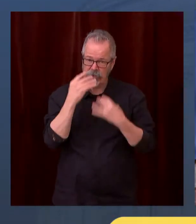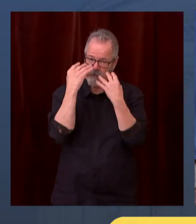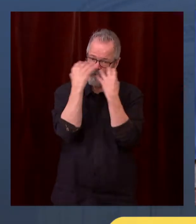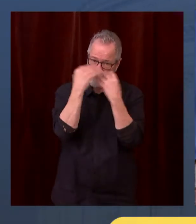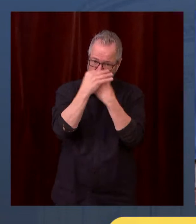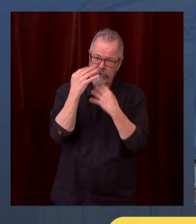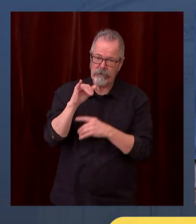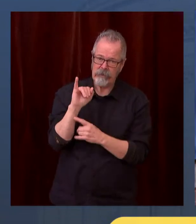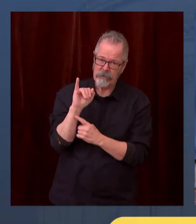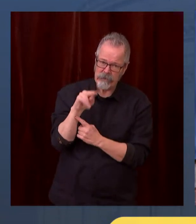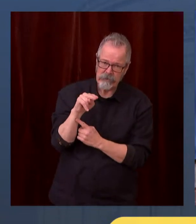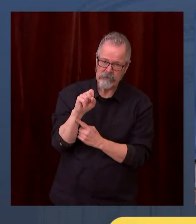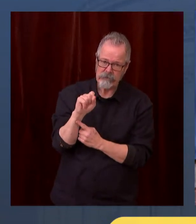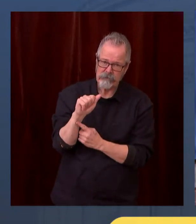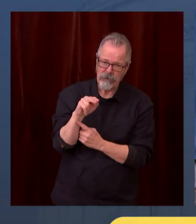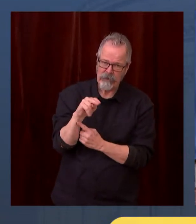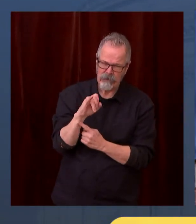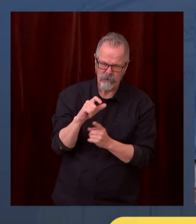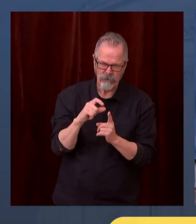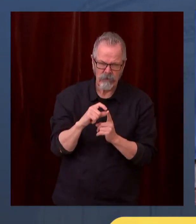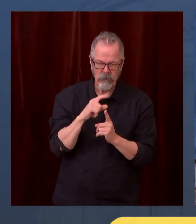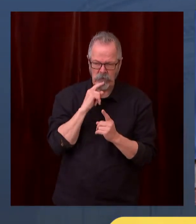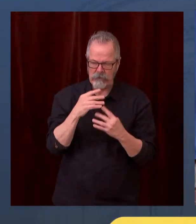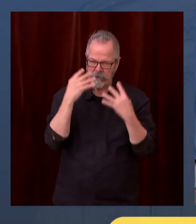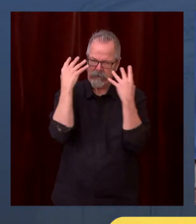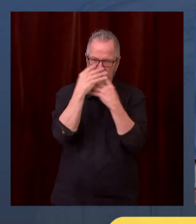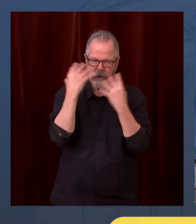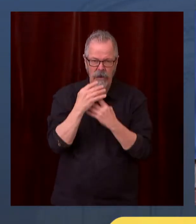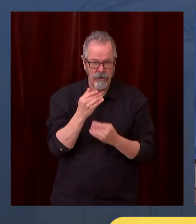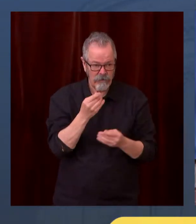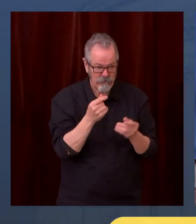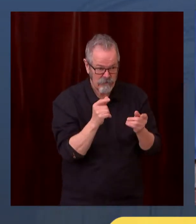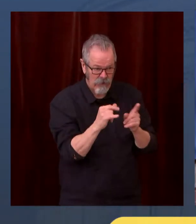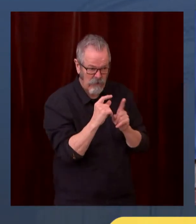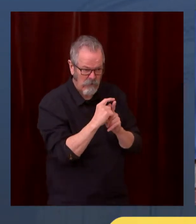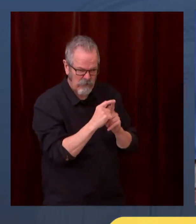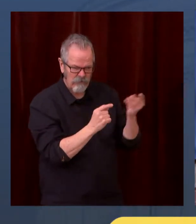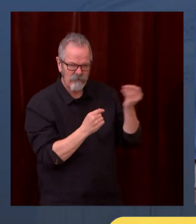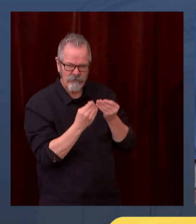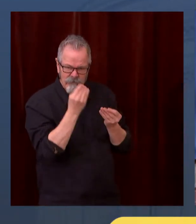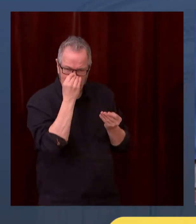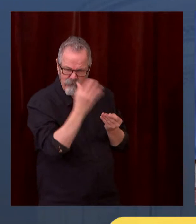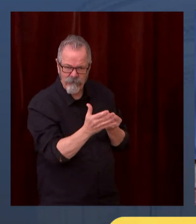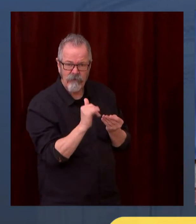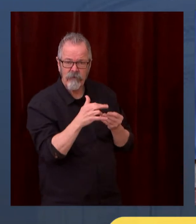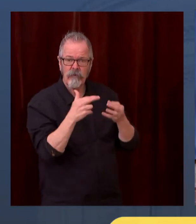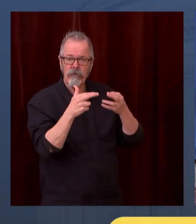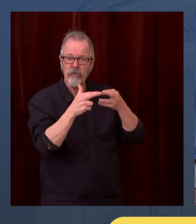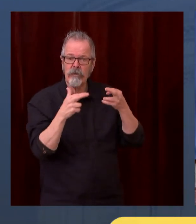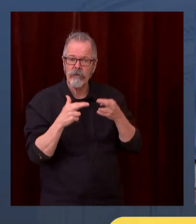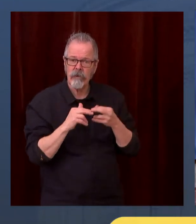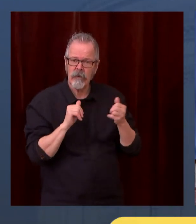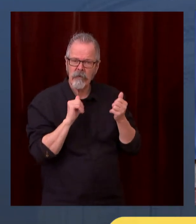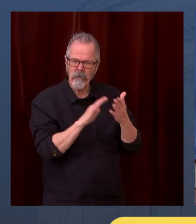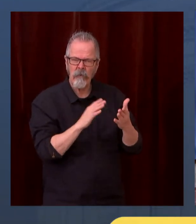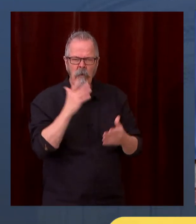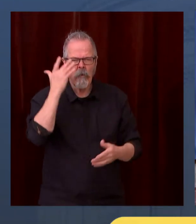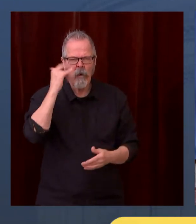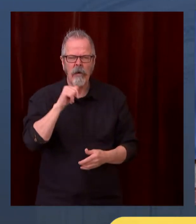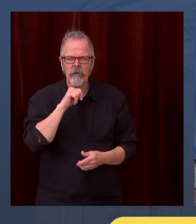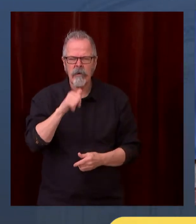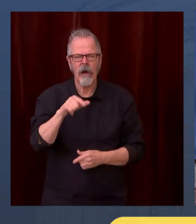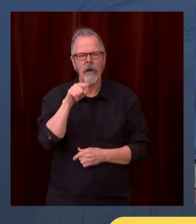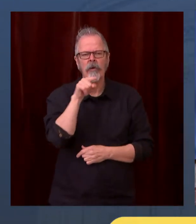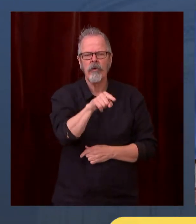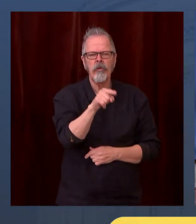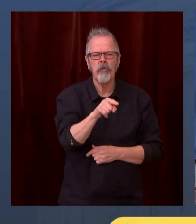So I'd like you to just address that specific piece, the regional approach. And related to that, I heard a proposal today that why don't you, at least for purposes